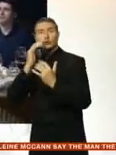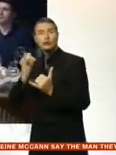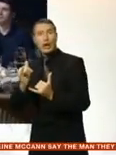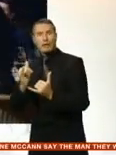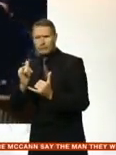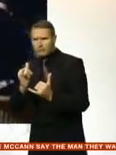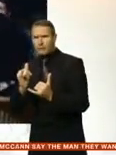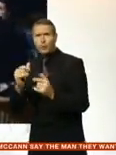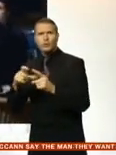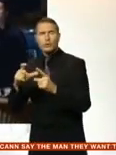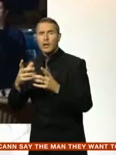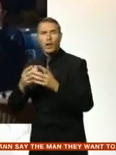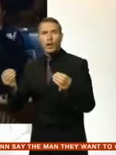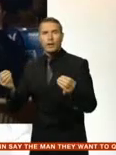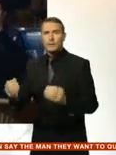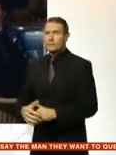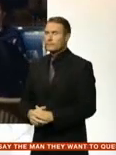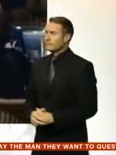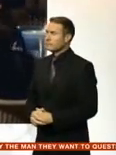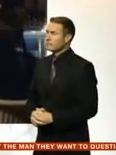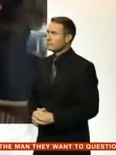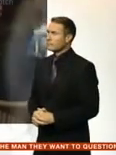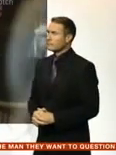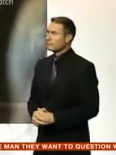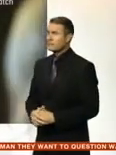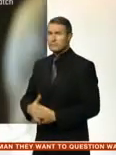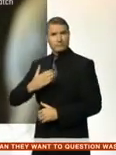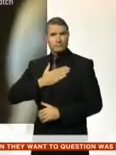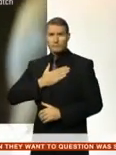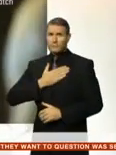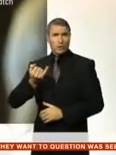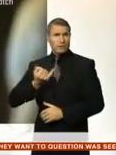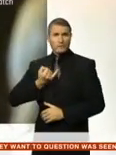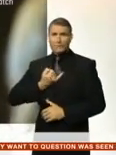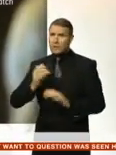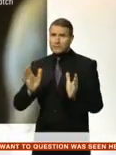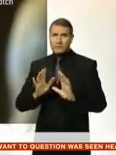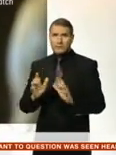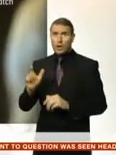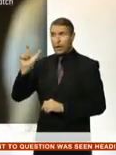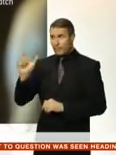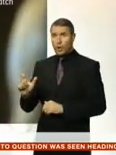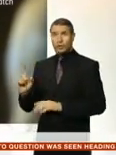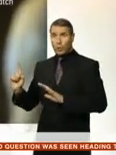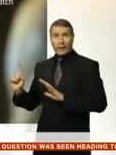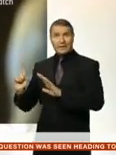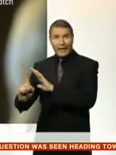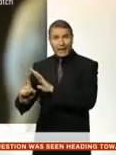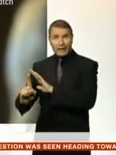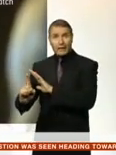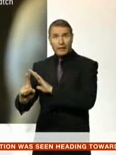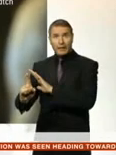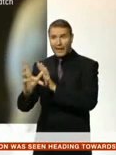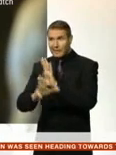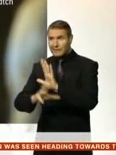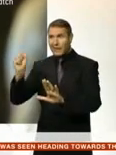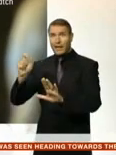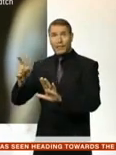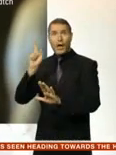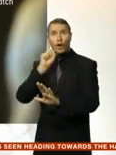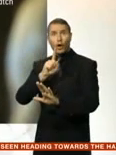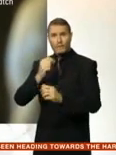her, she was gone. We're not the ones that has done something wrong here. It's the person who's gone into that apartment and taken a little